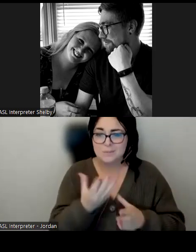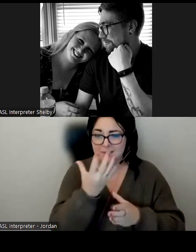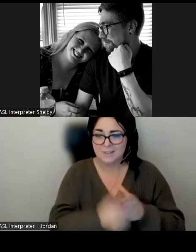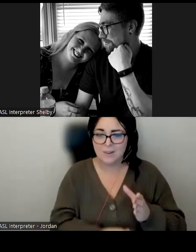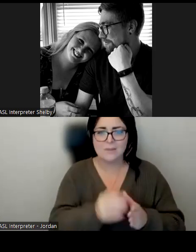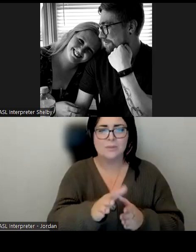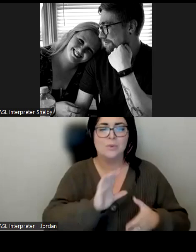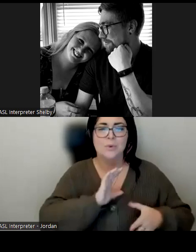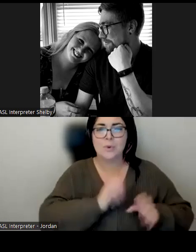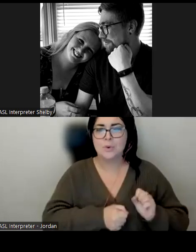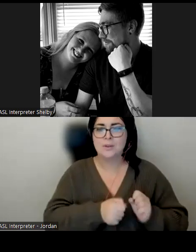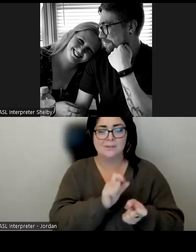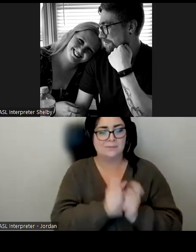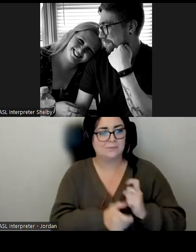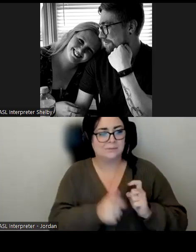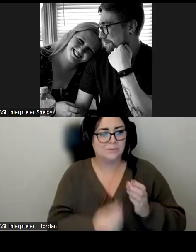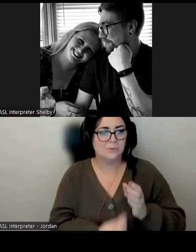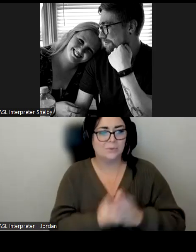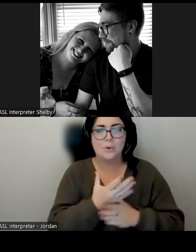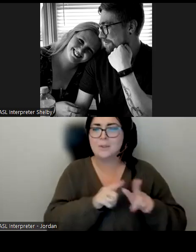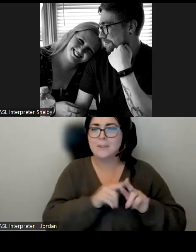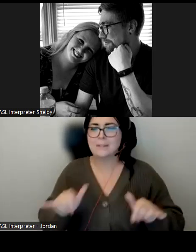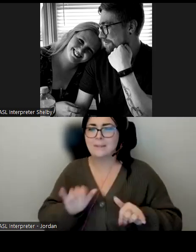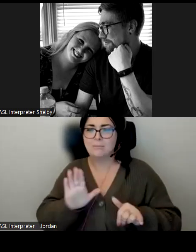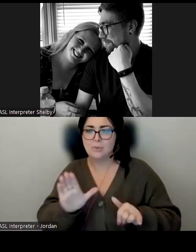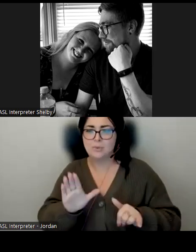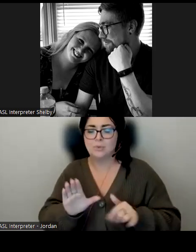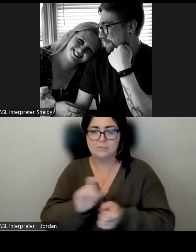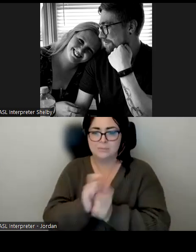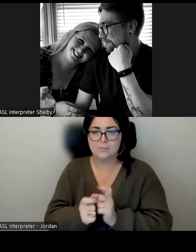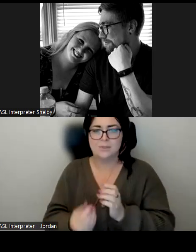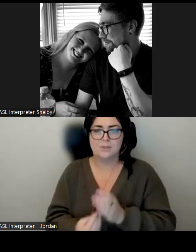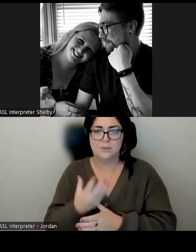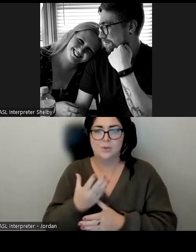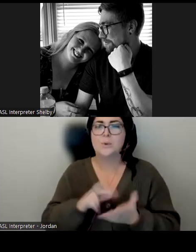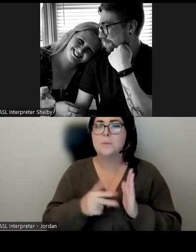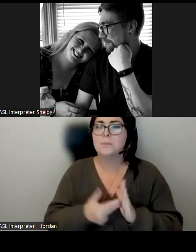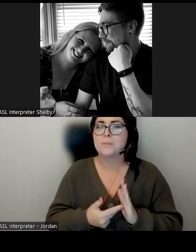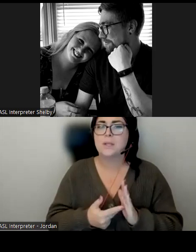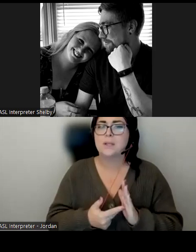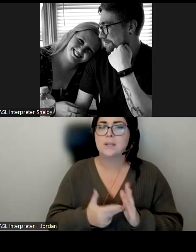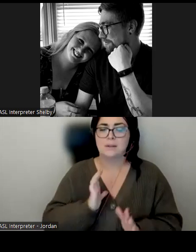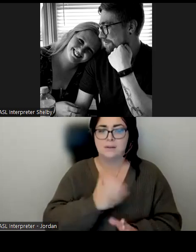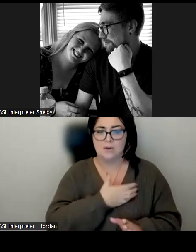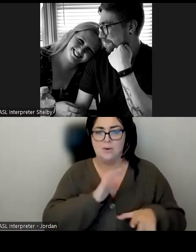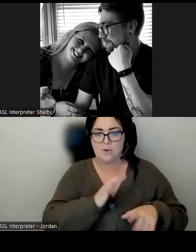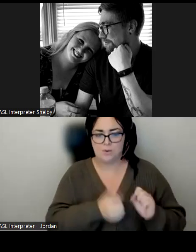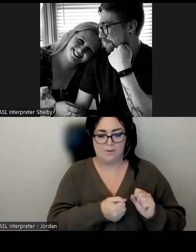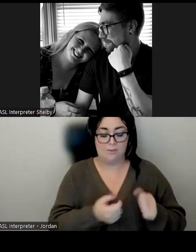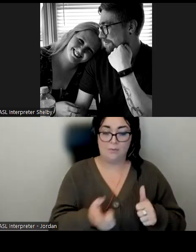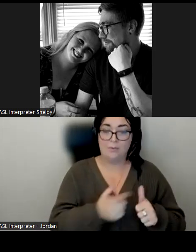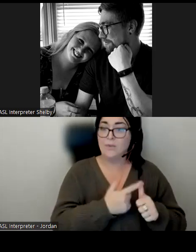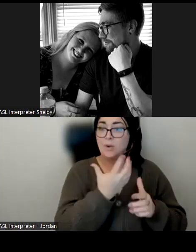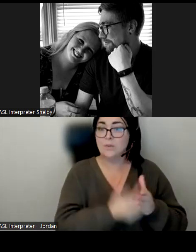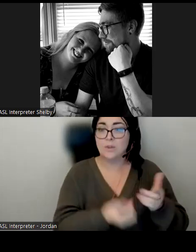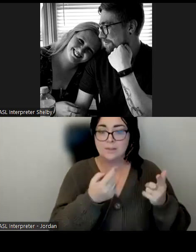you grow and change. And so the way that we experience our grief immediately after the loss is